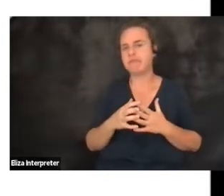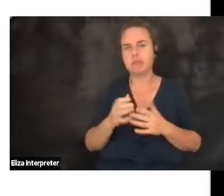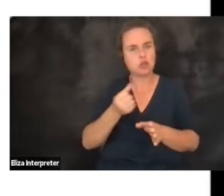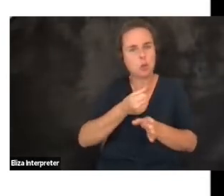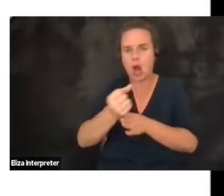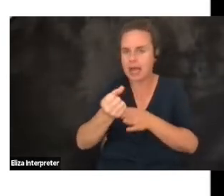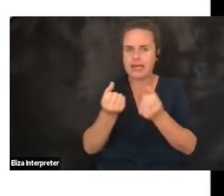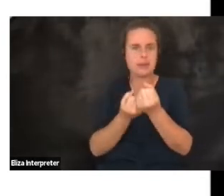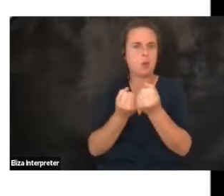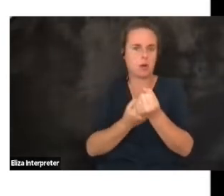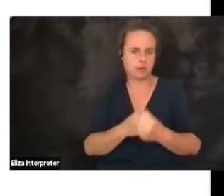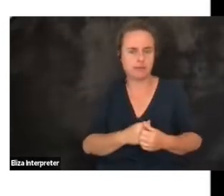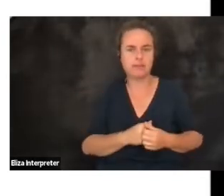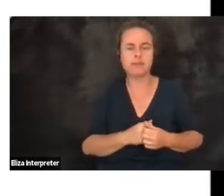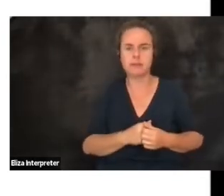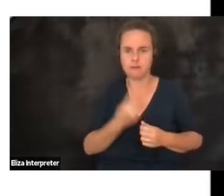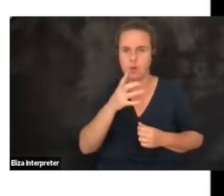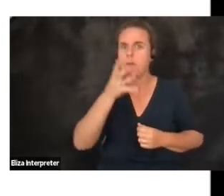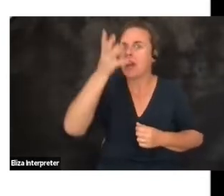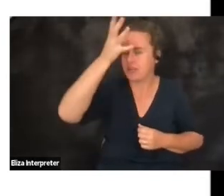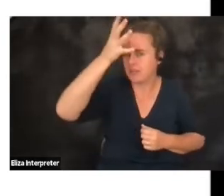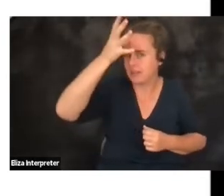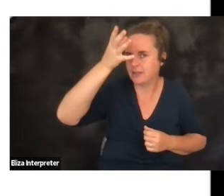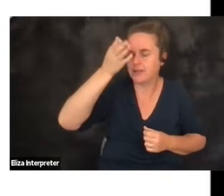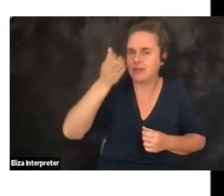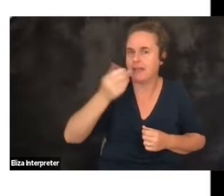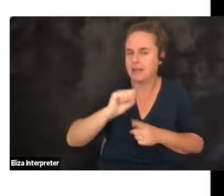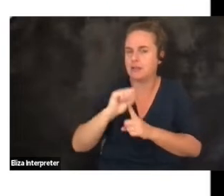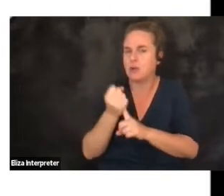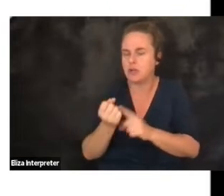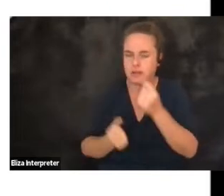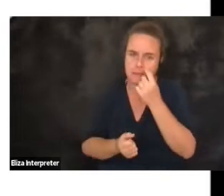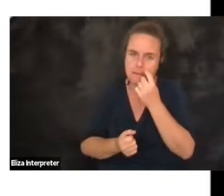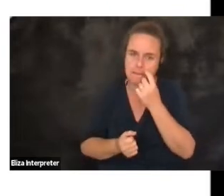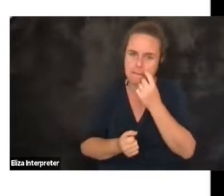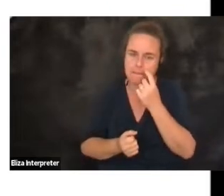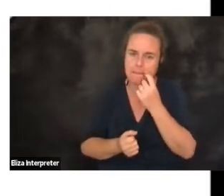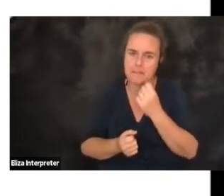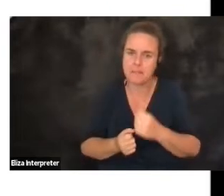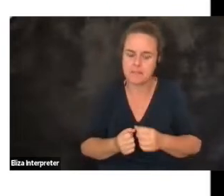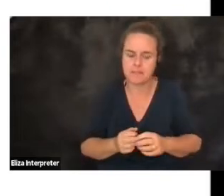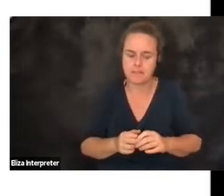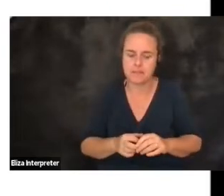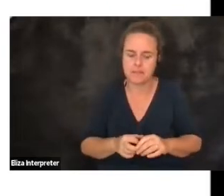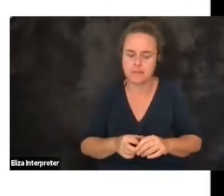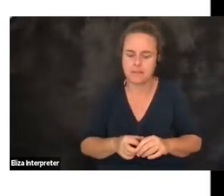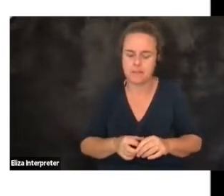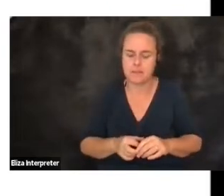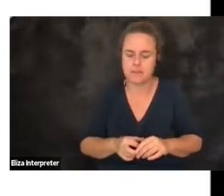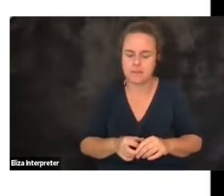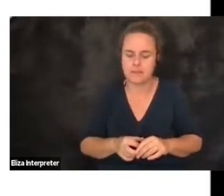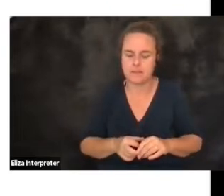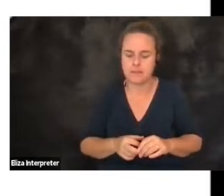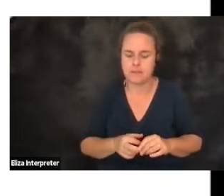sobriety support to the parents in that situation. And that